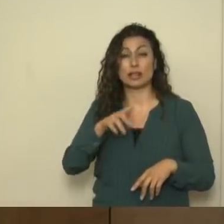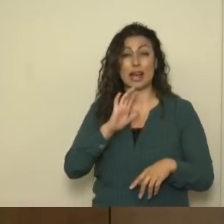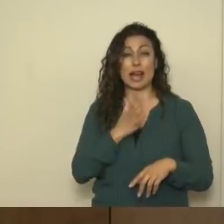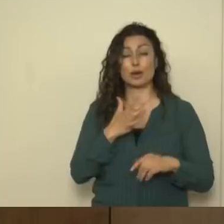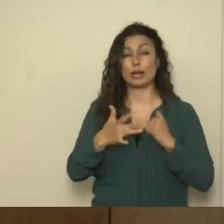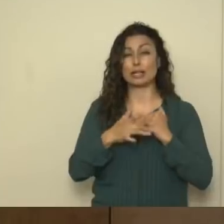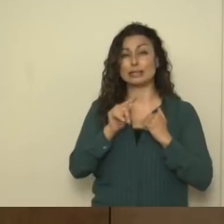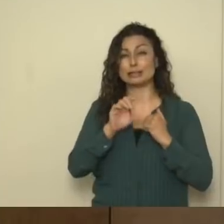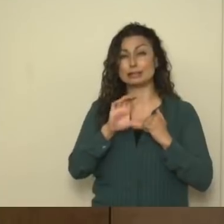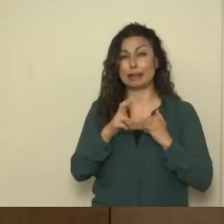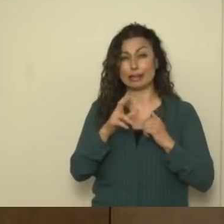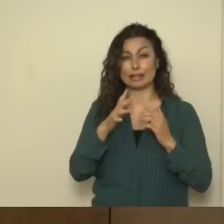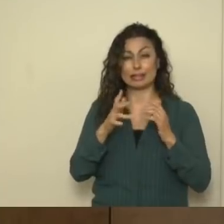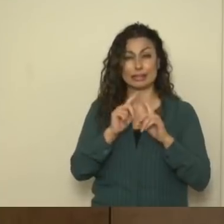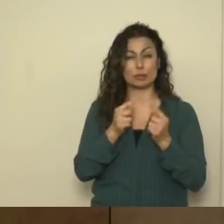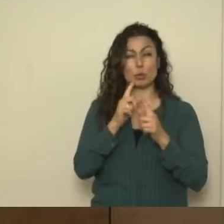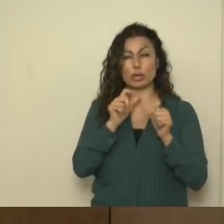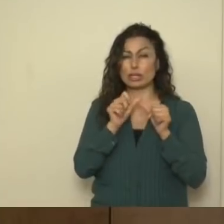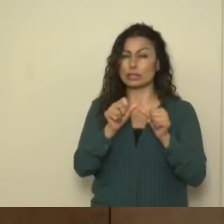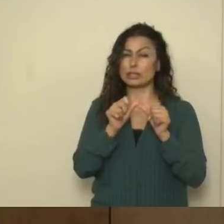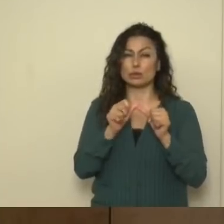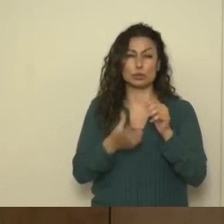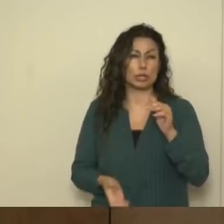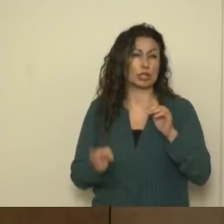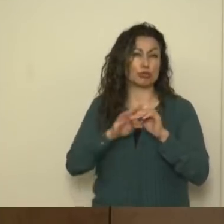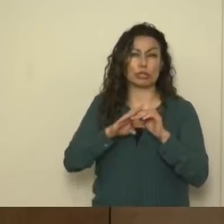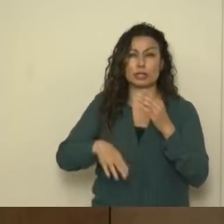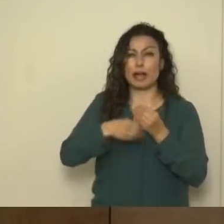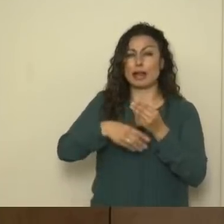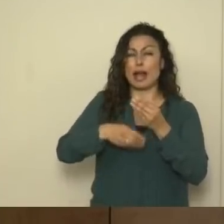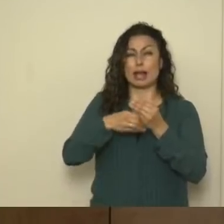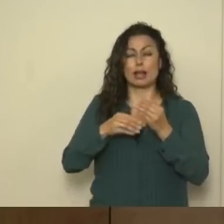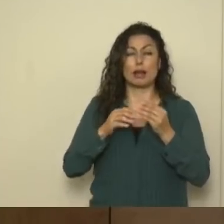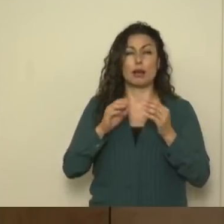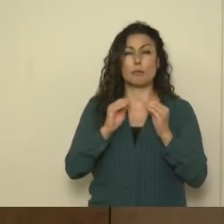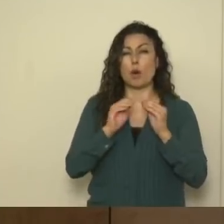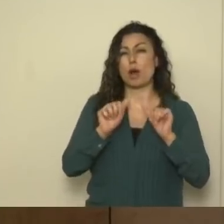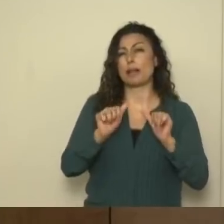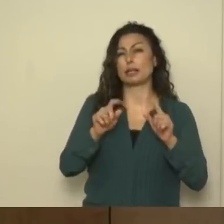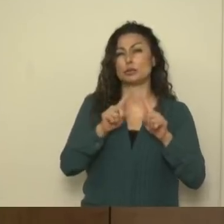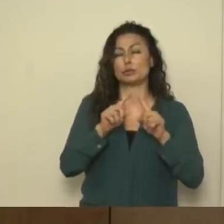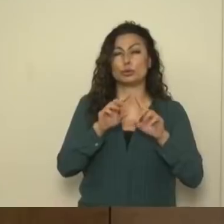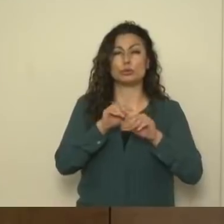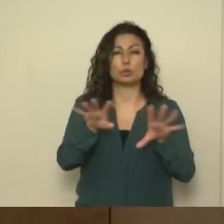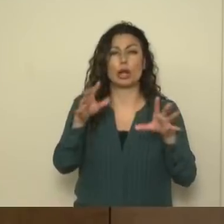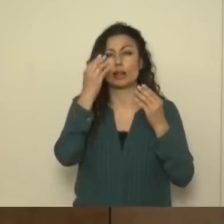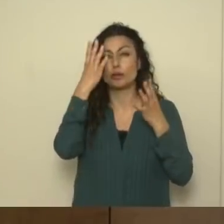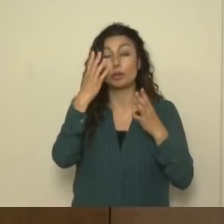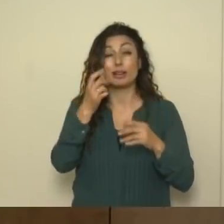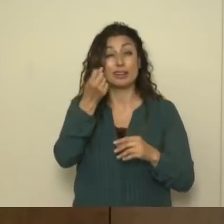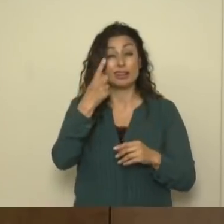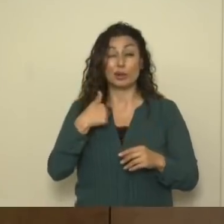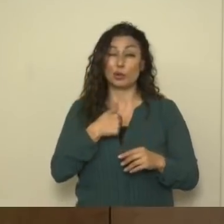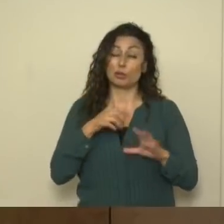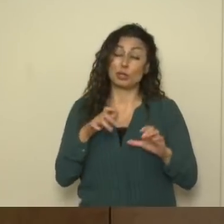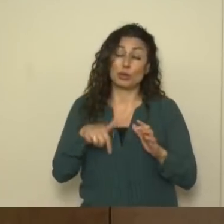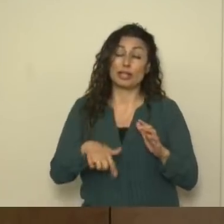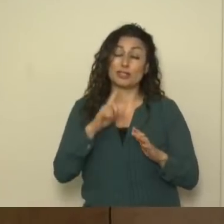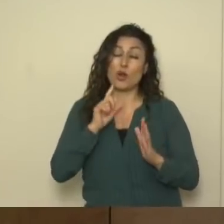going to work with us to improve and increase capacity so that, because we're going to be doing this for a